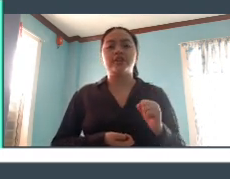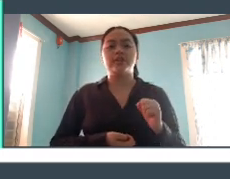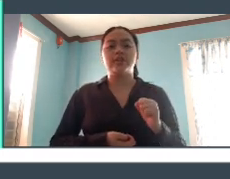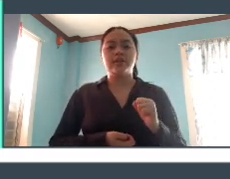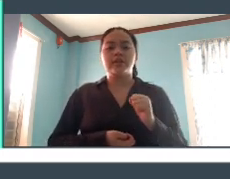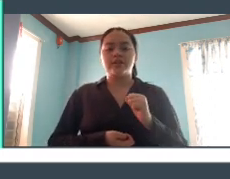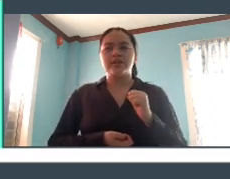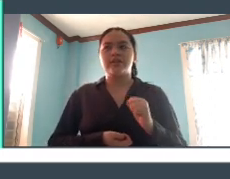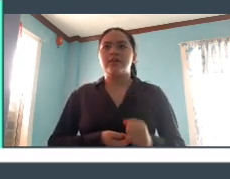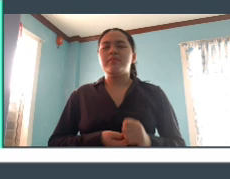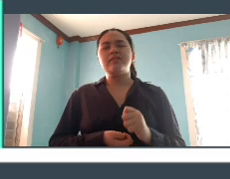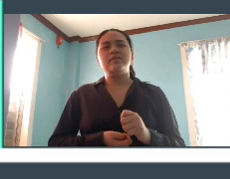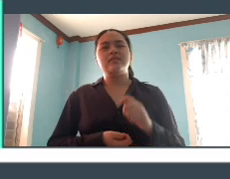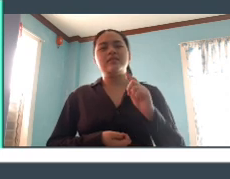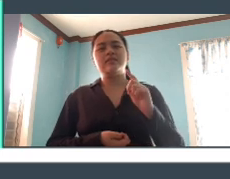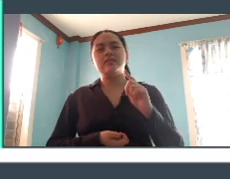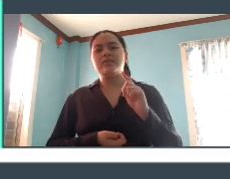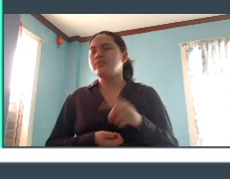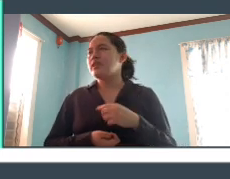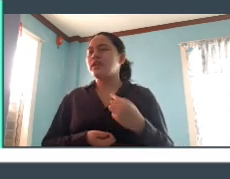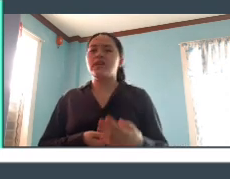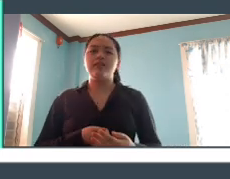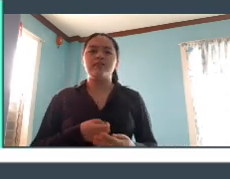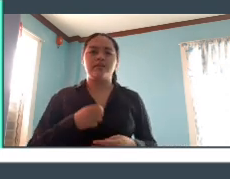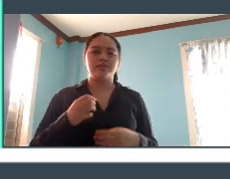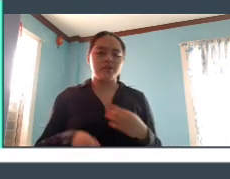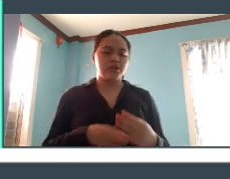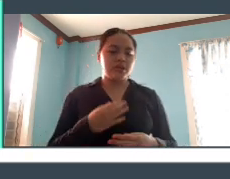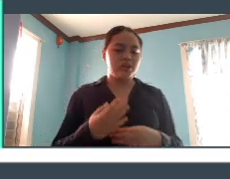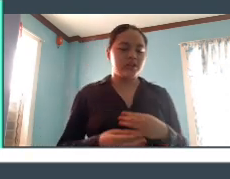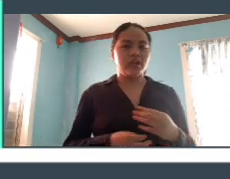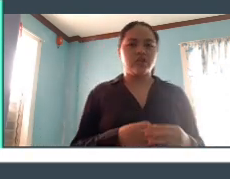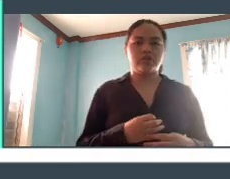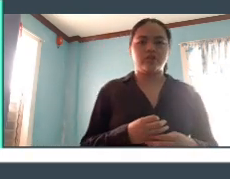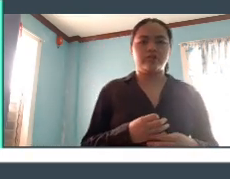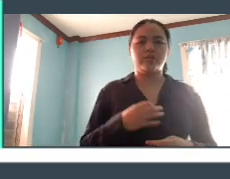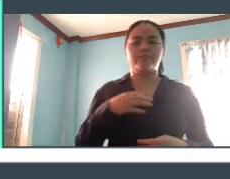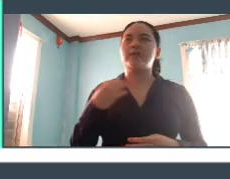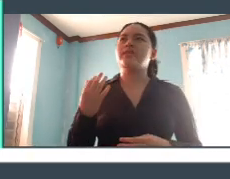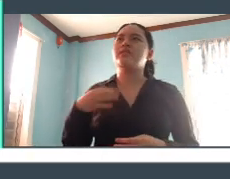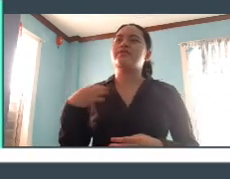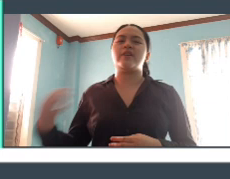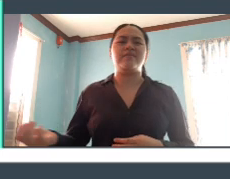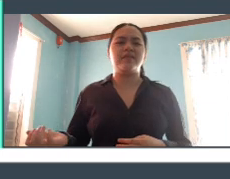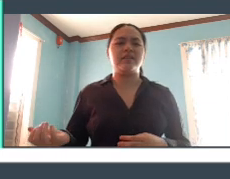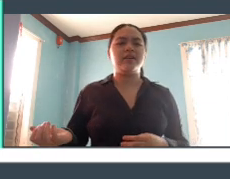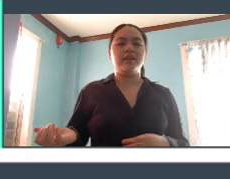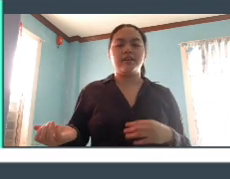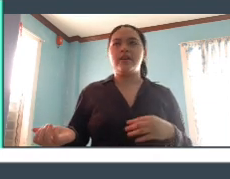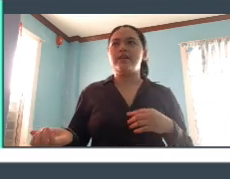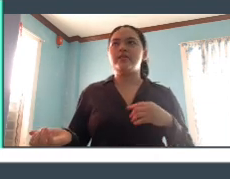chart? Yes, plants contains specialized tissue for plant